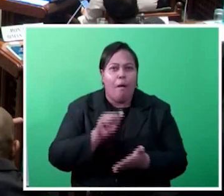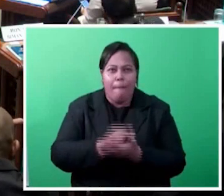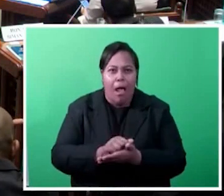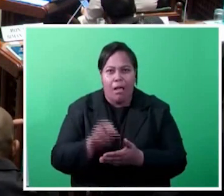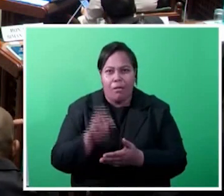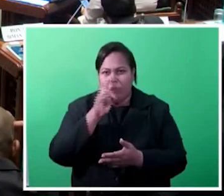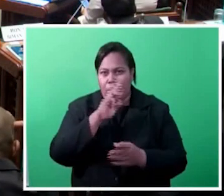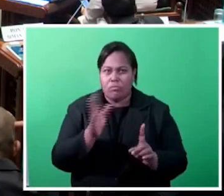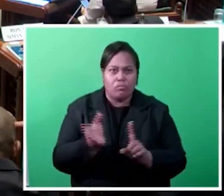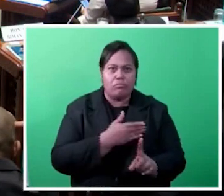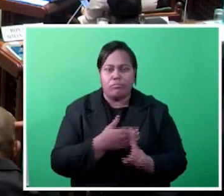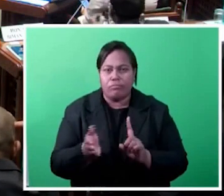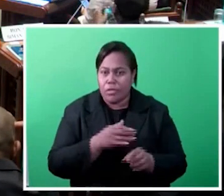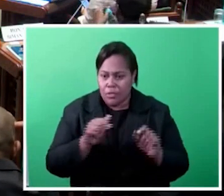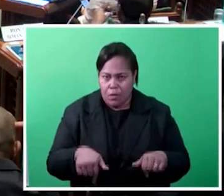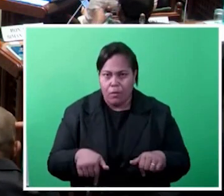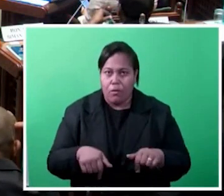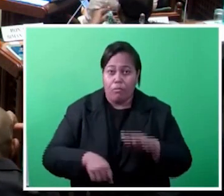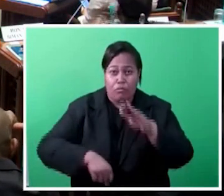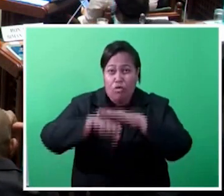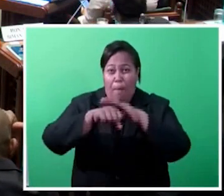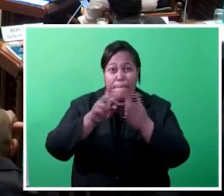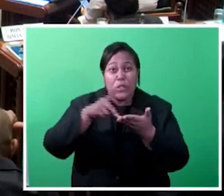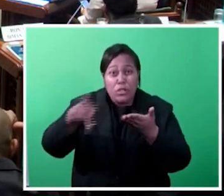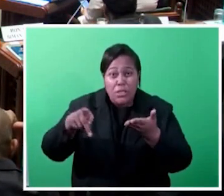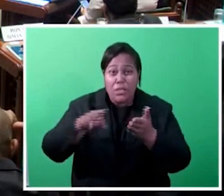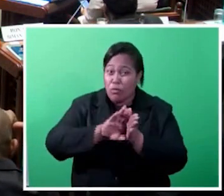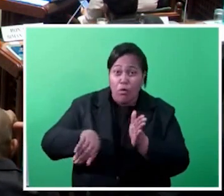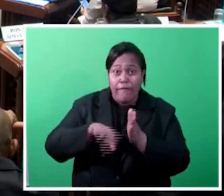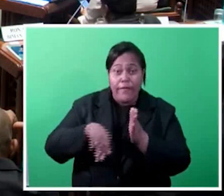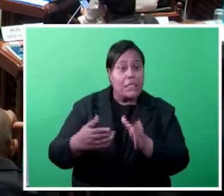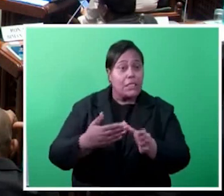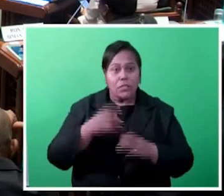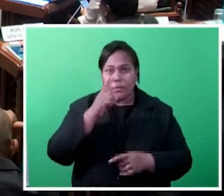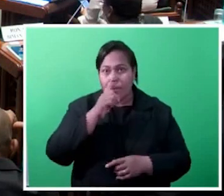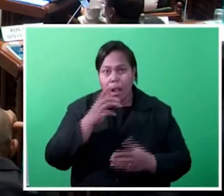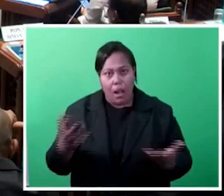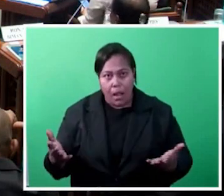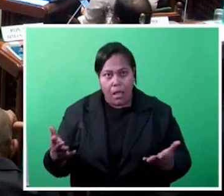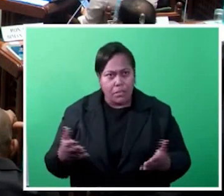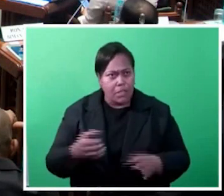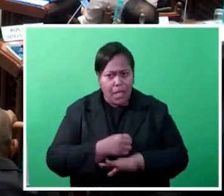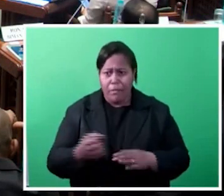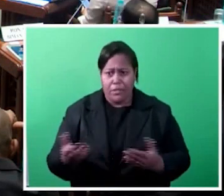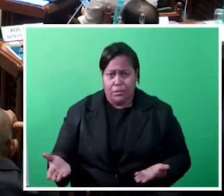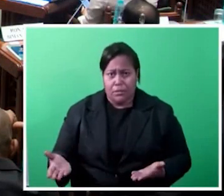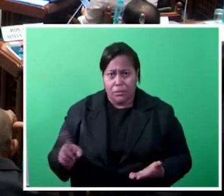remove indigenous people from top positions. Now you sit down. Honorable Speaker. Point of order.